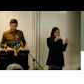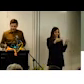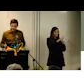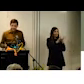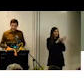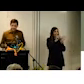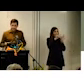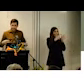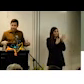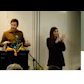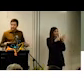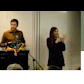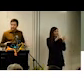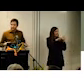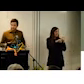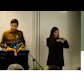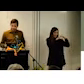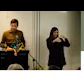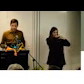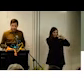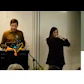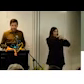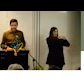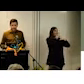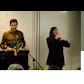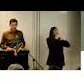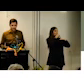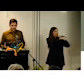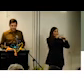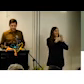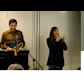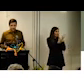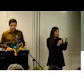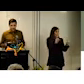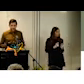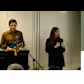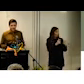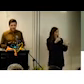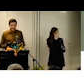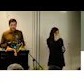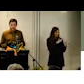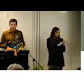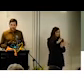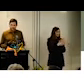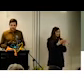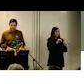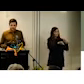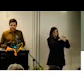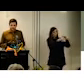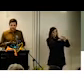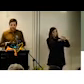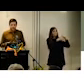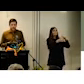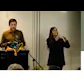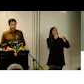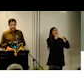Geppetto and the neocortex a bit like Pinocchio. And when we're early on in an experience, these quick firing hippocampal neurons